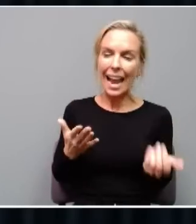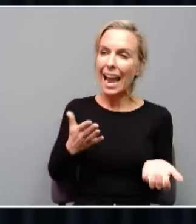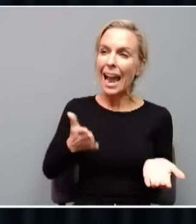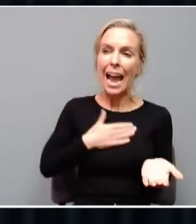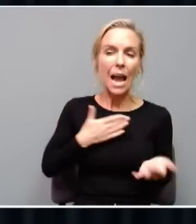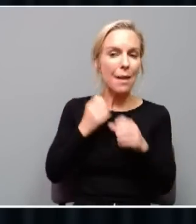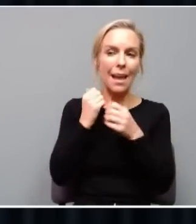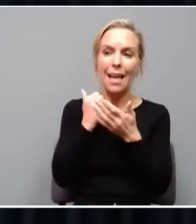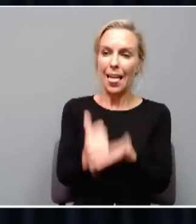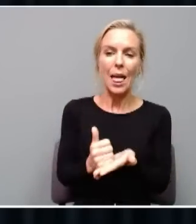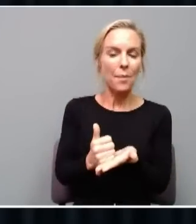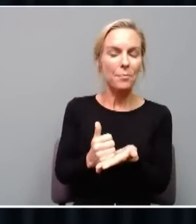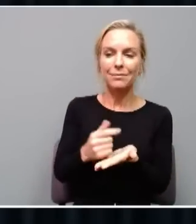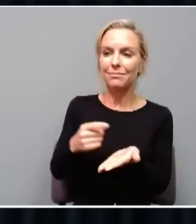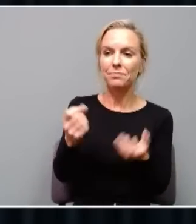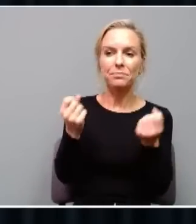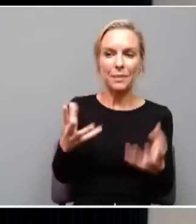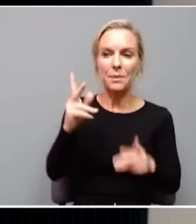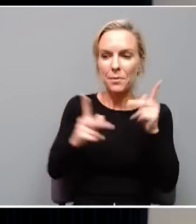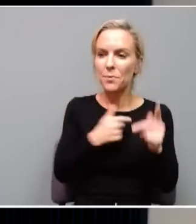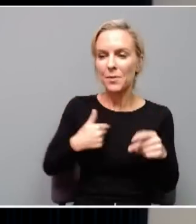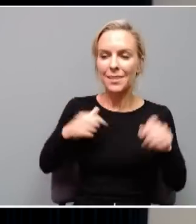So with that, I'll turn it over to Wells Bullard.